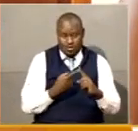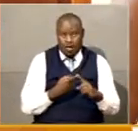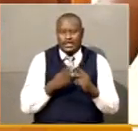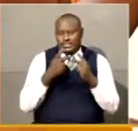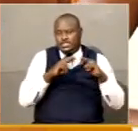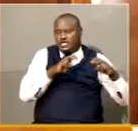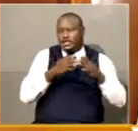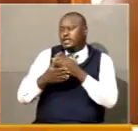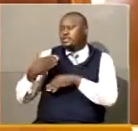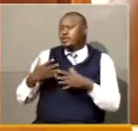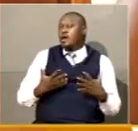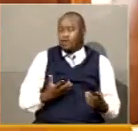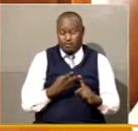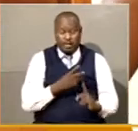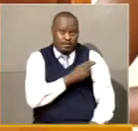historical, the medical,